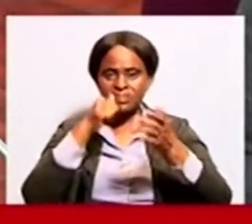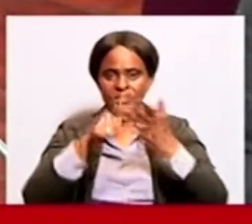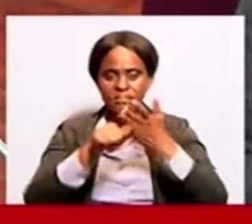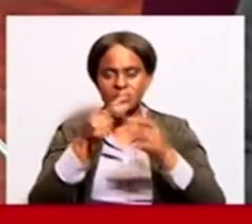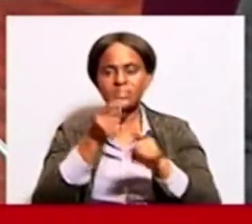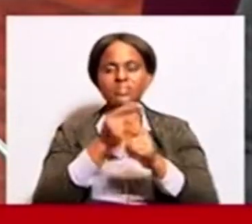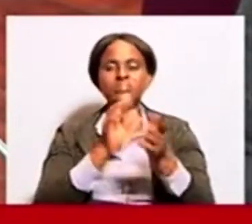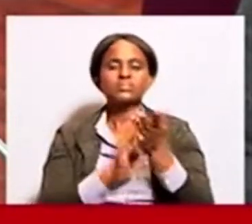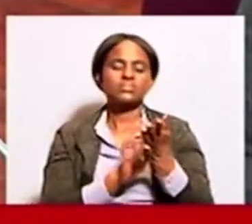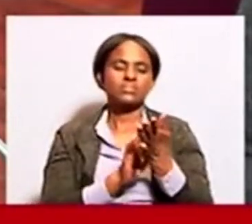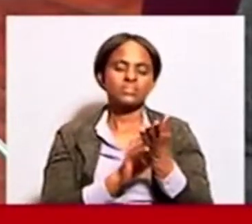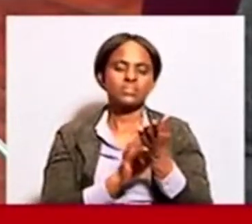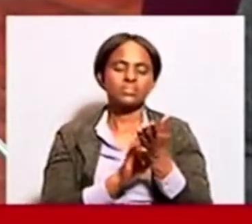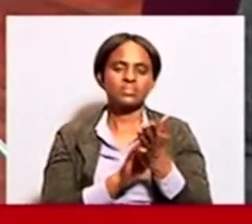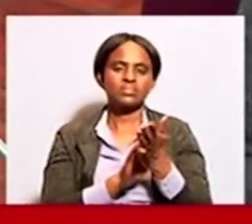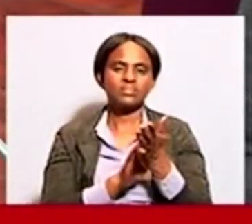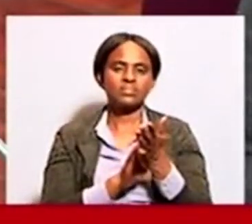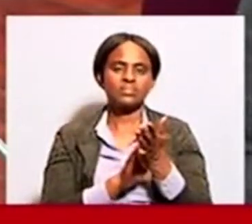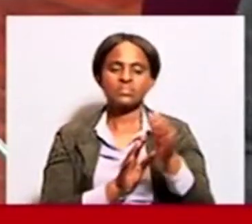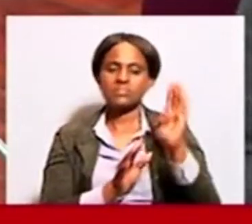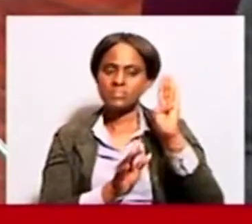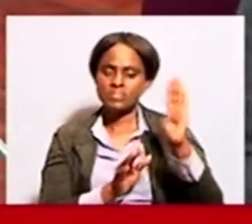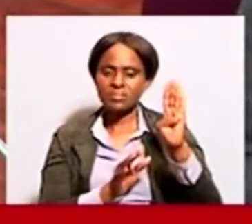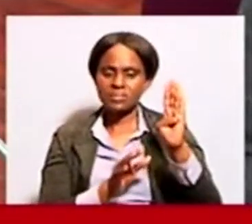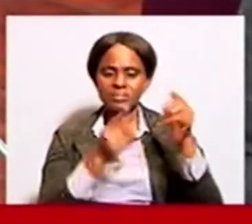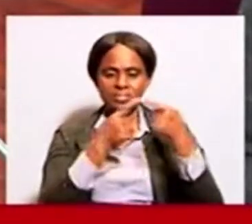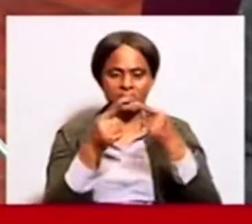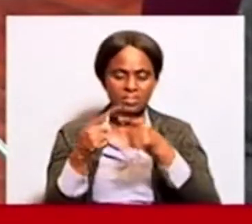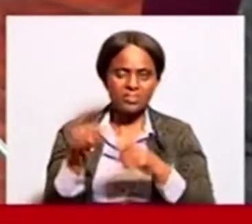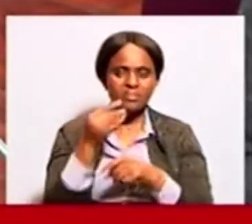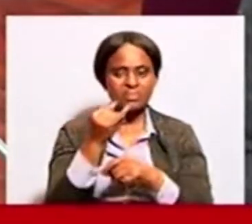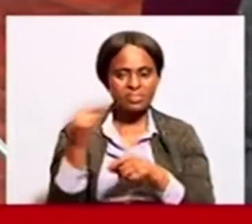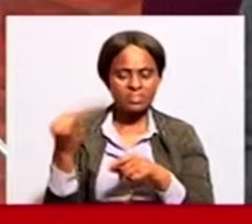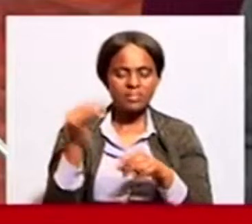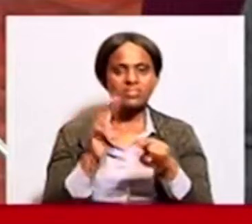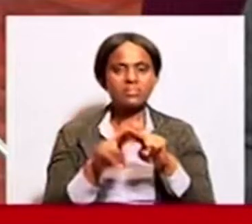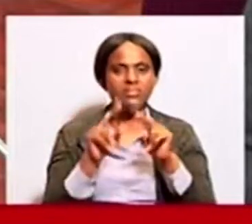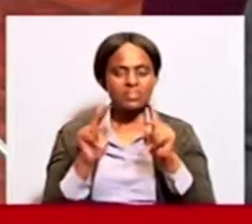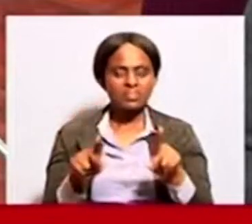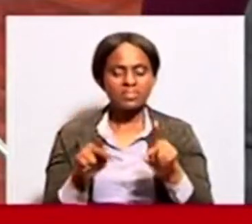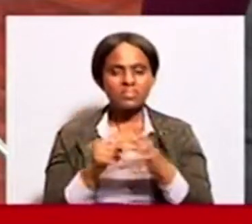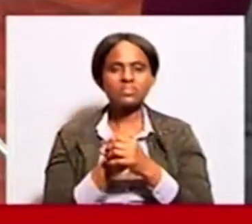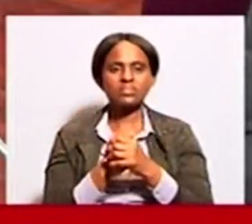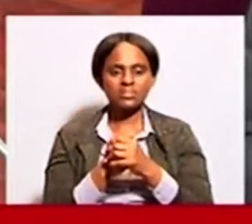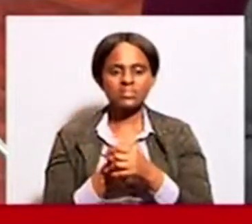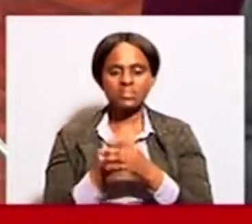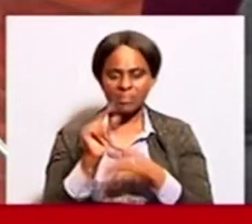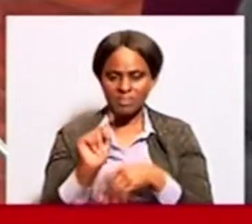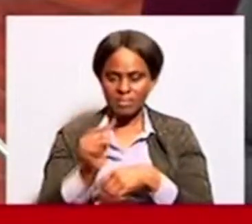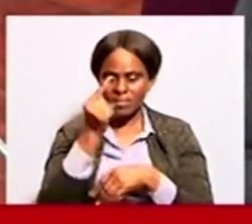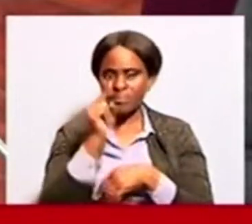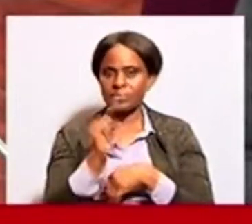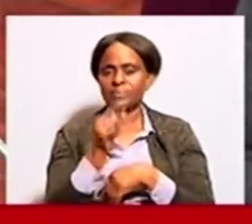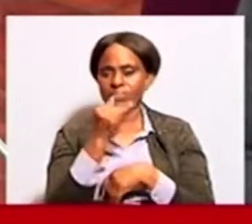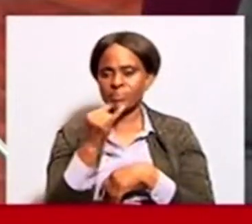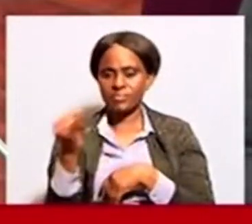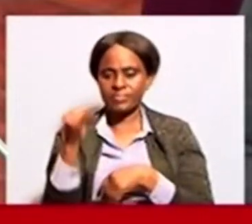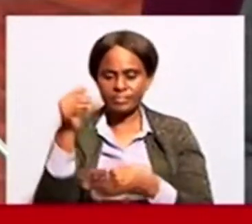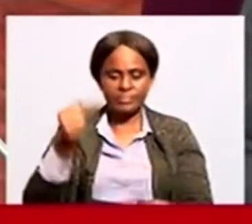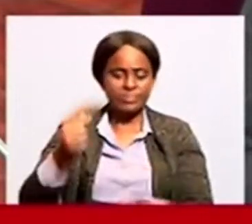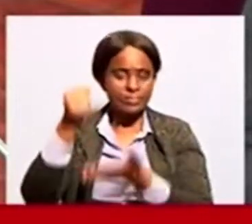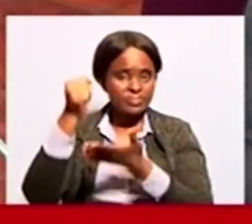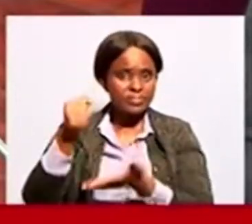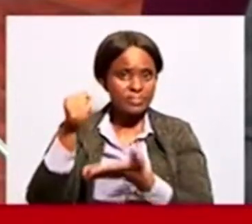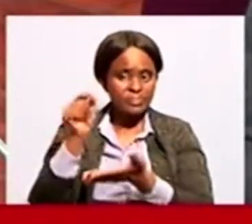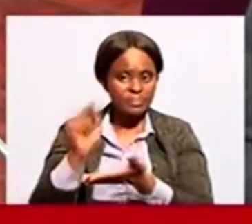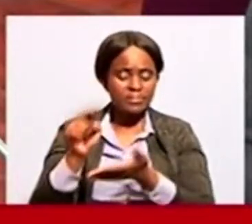schools. Part B, cross-cutting issues, Chair. First issue is budget